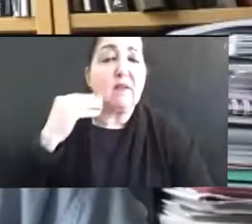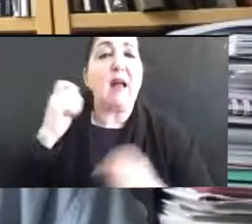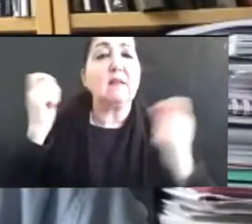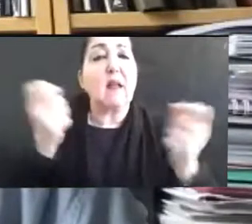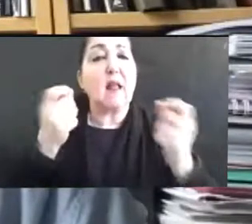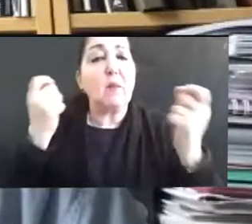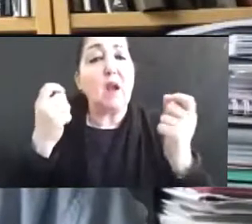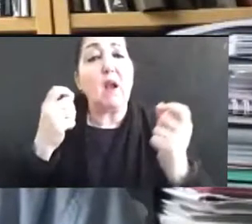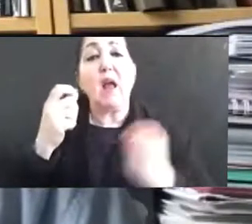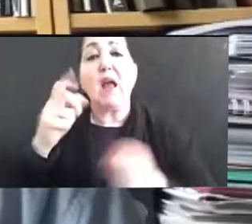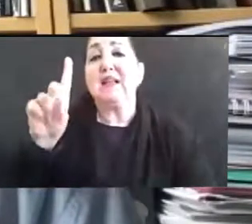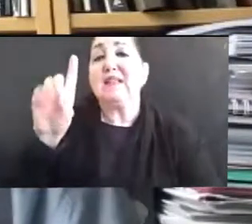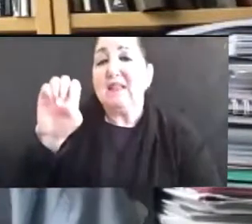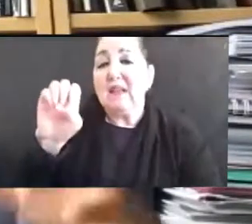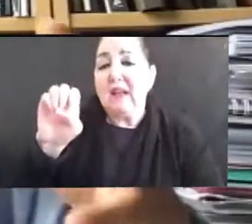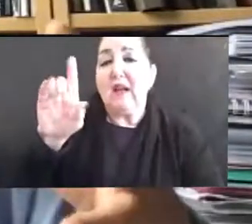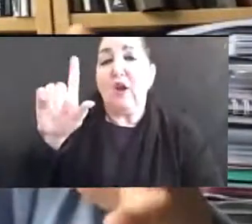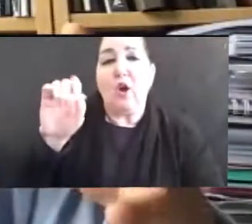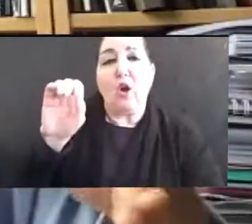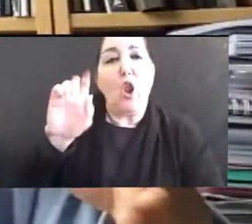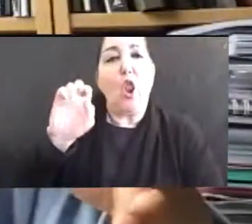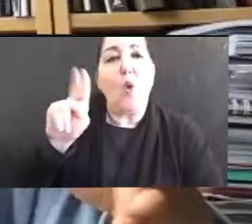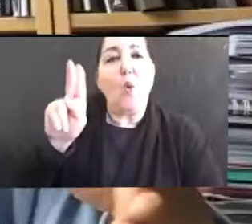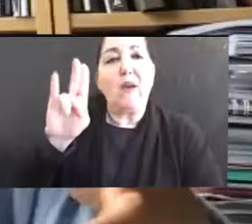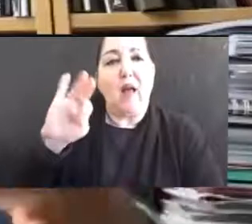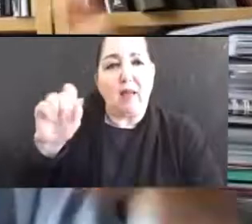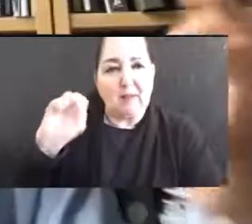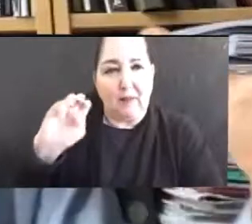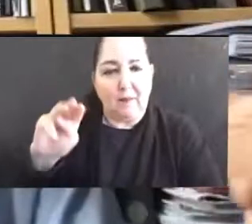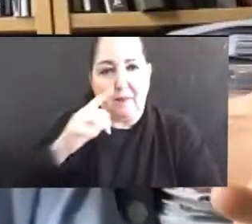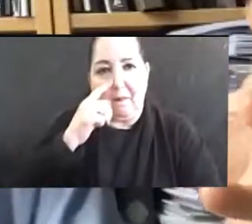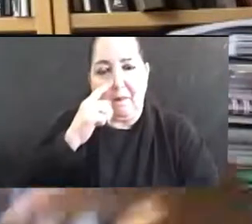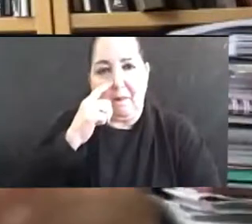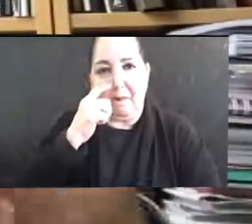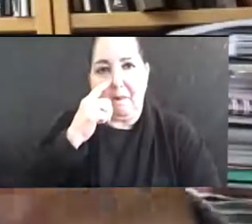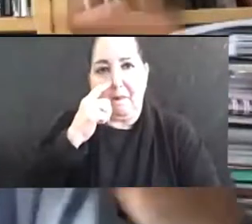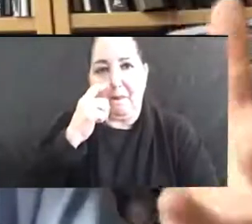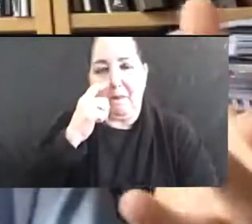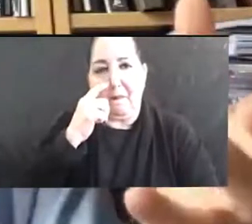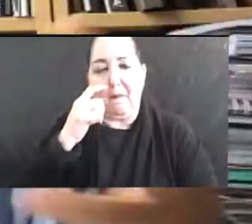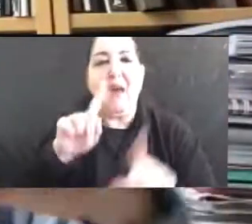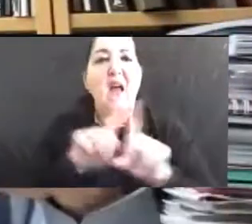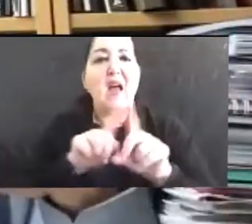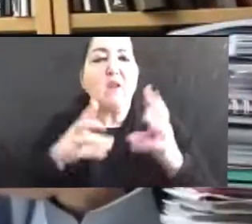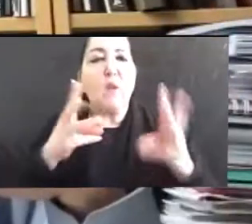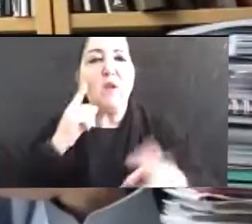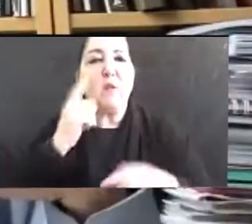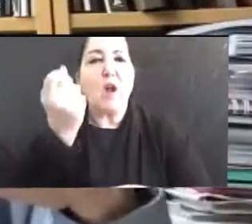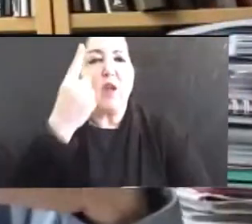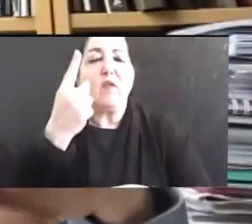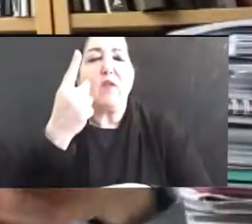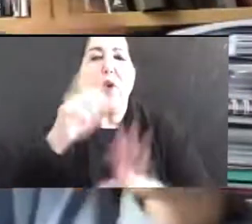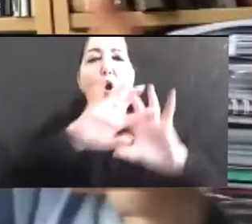experienced and celebrated how decoloniality as a vocabulary to understand